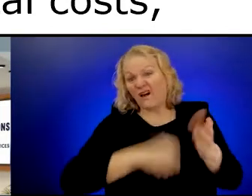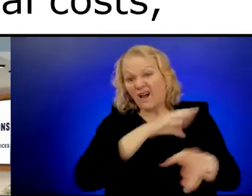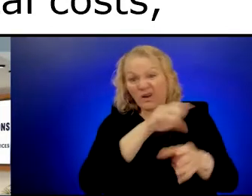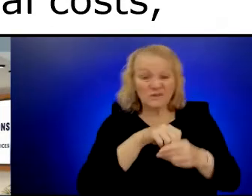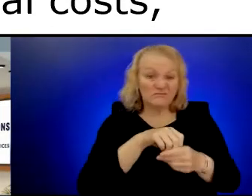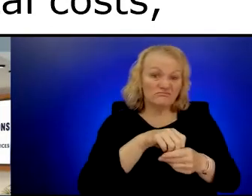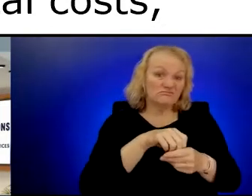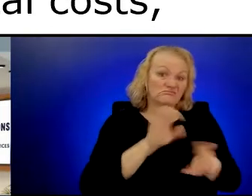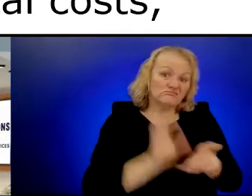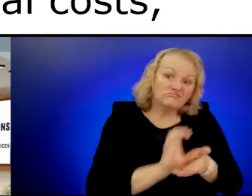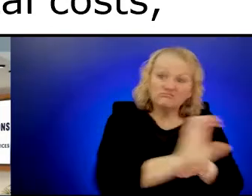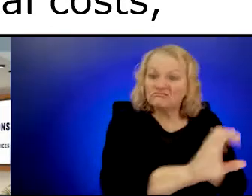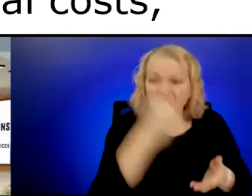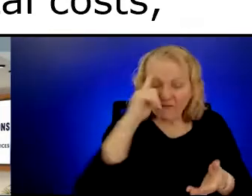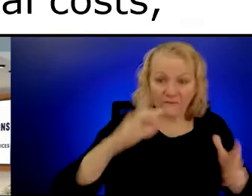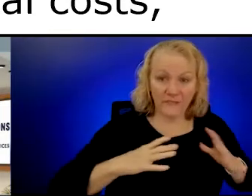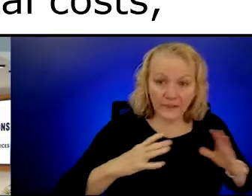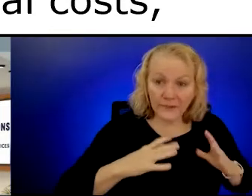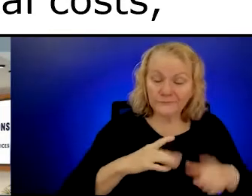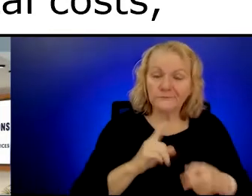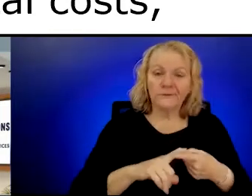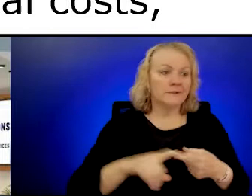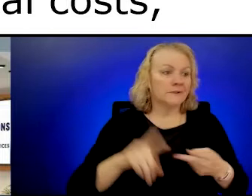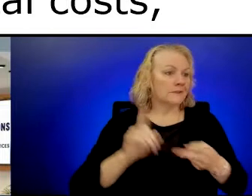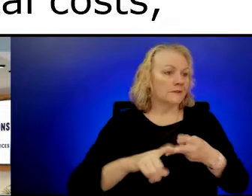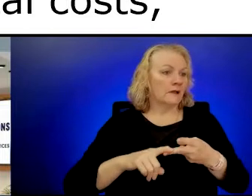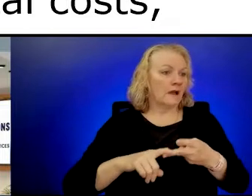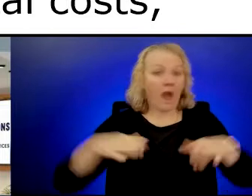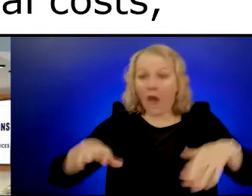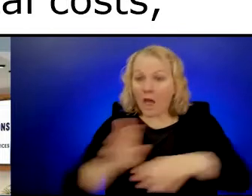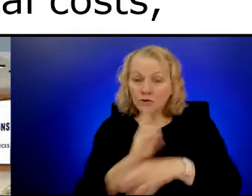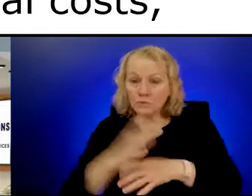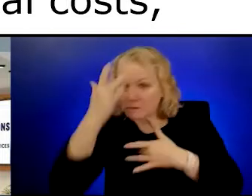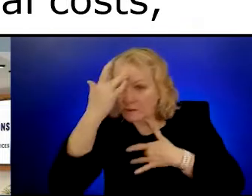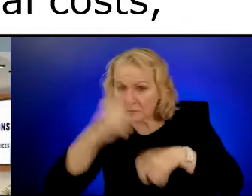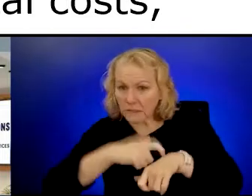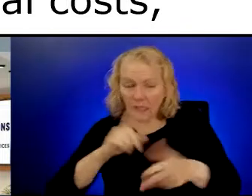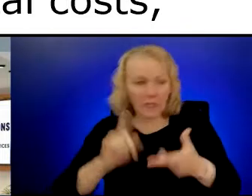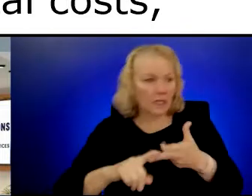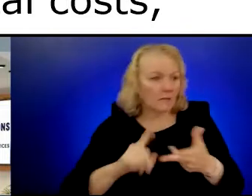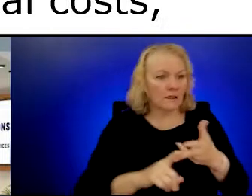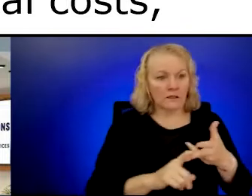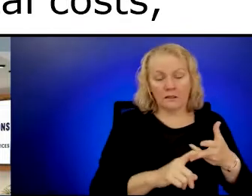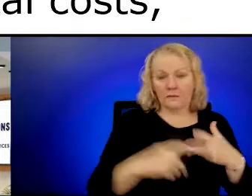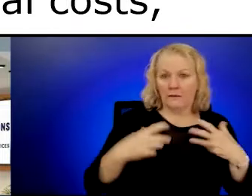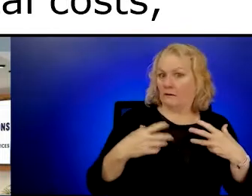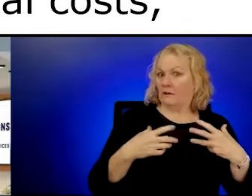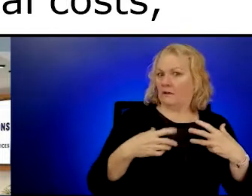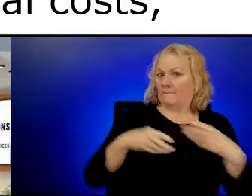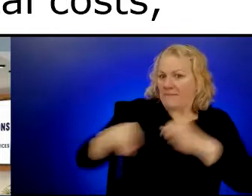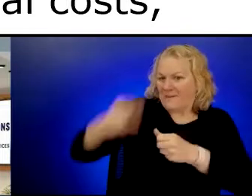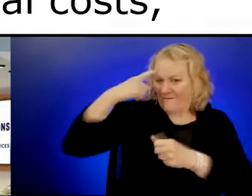payouts for accrued vacation time, unused sick time, contributions to healthcare